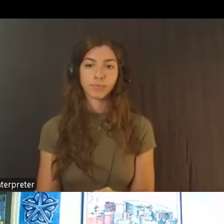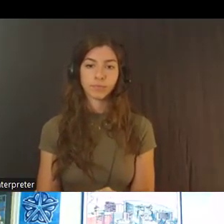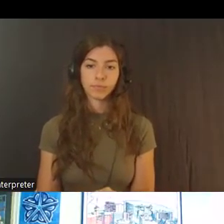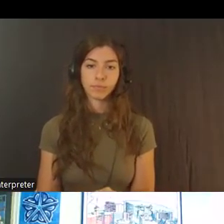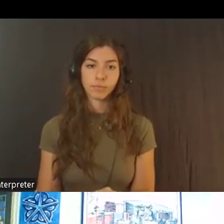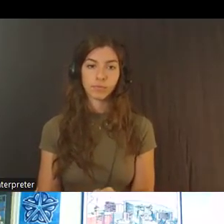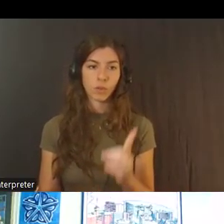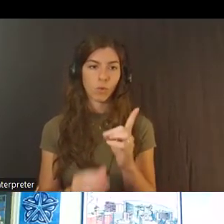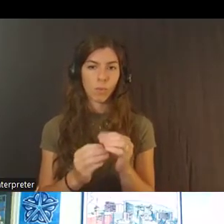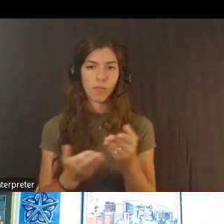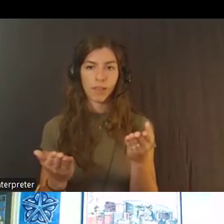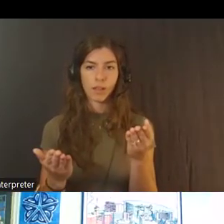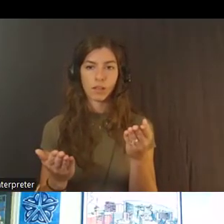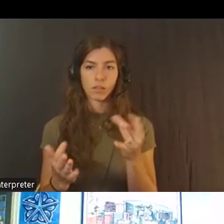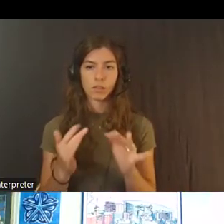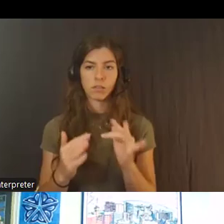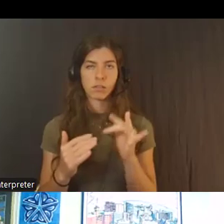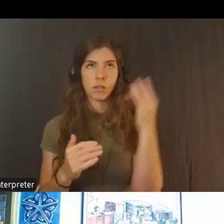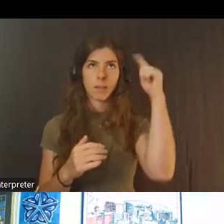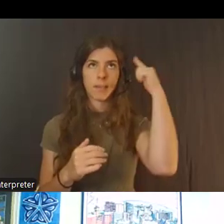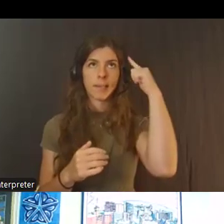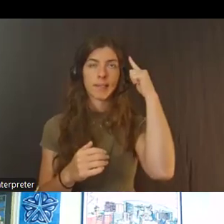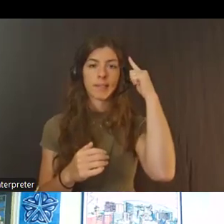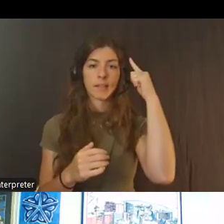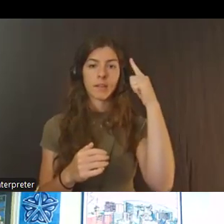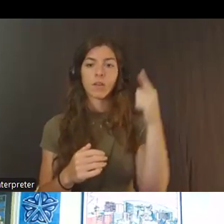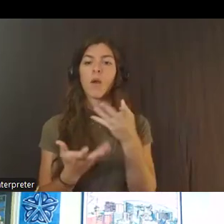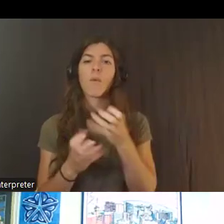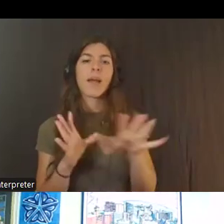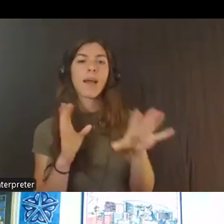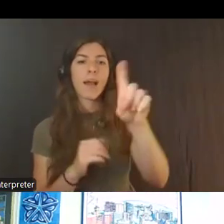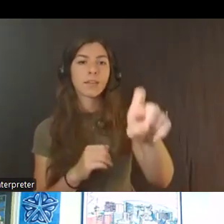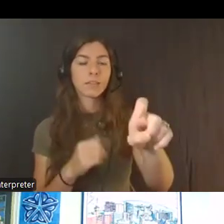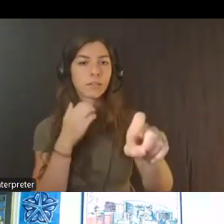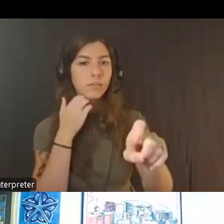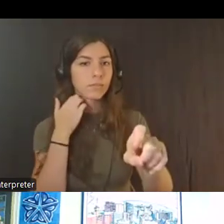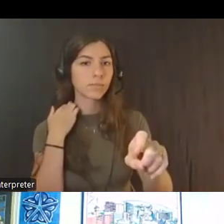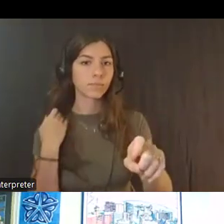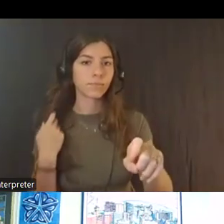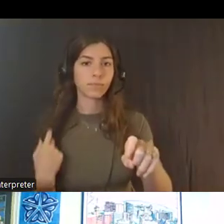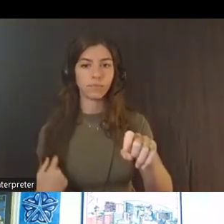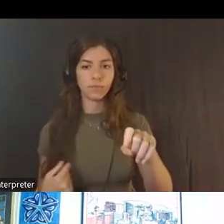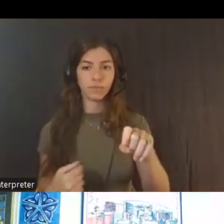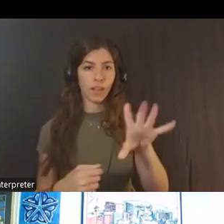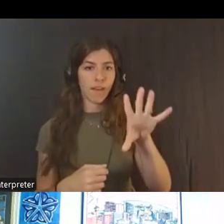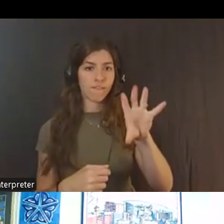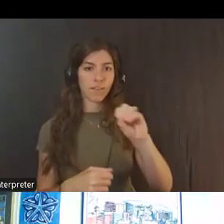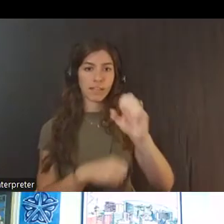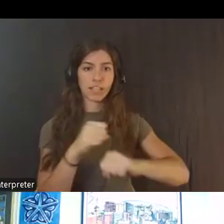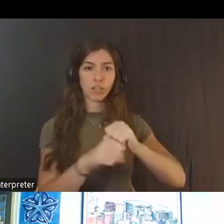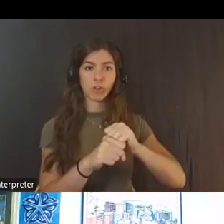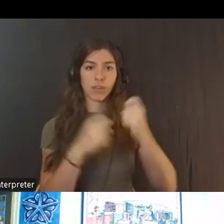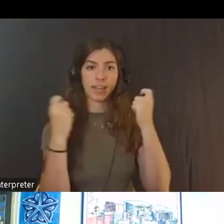There was one more thing I was gonna, oh my God, my Also, wheels are turning. I wanted to ask, are we with the 50th anniversary of the logo,